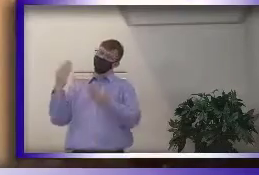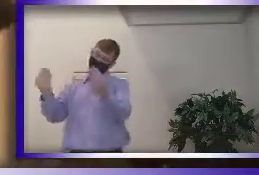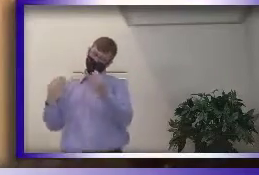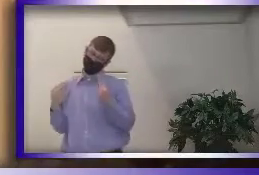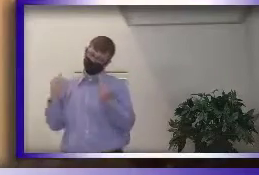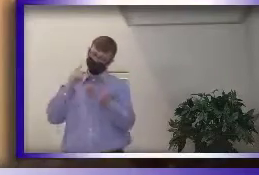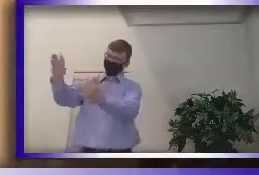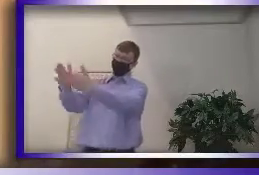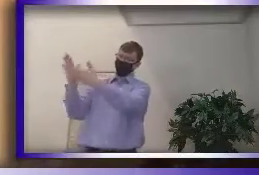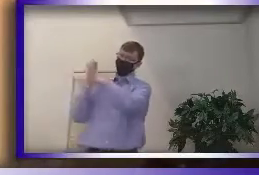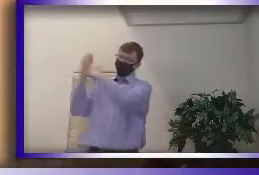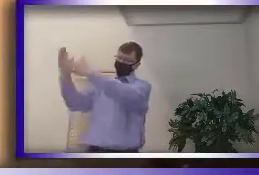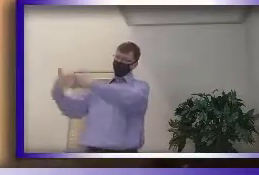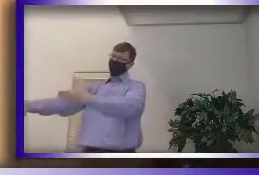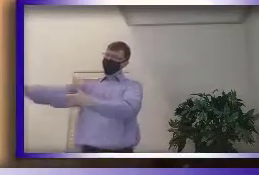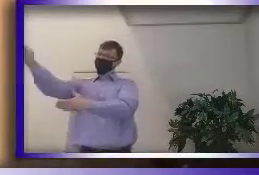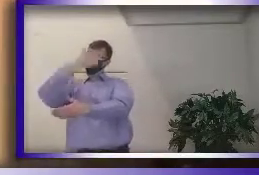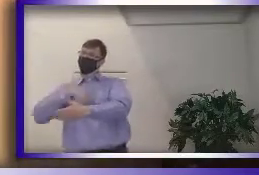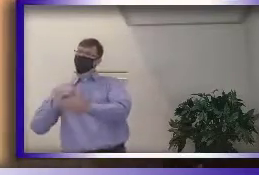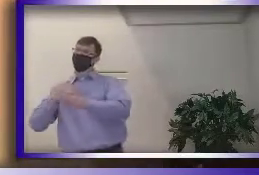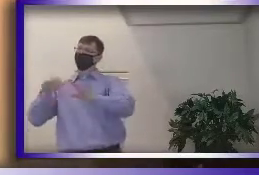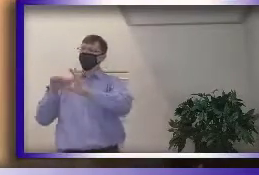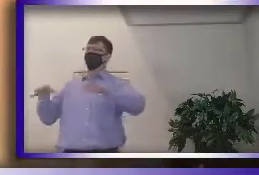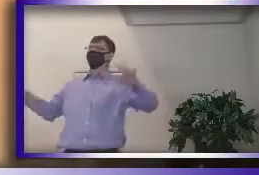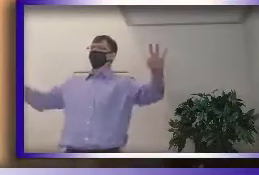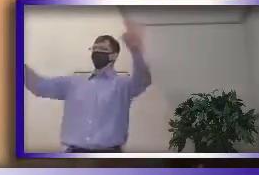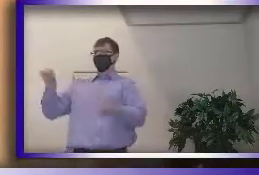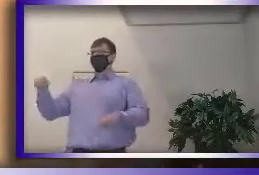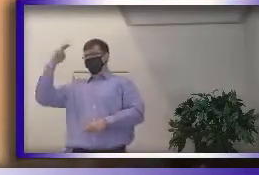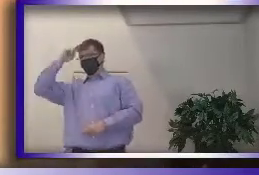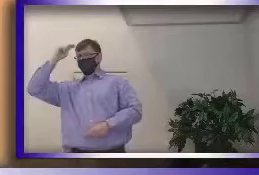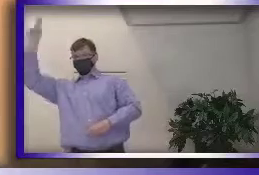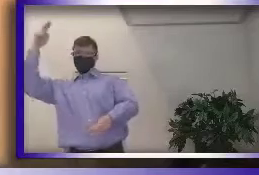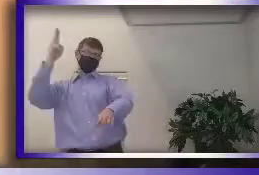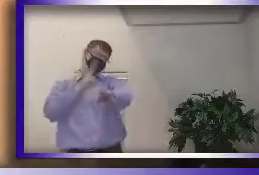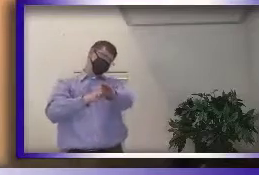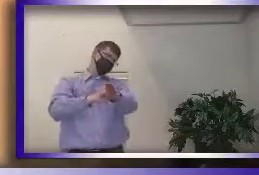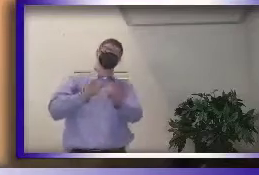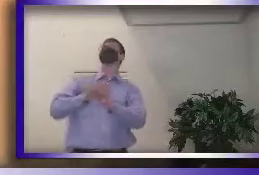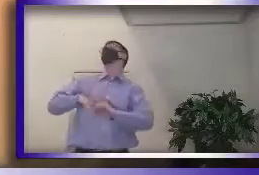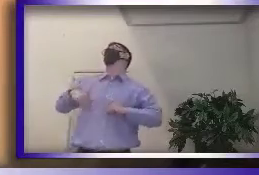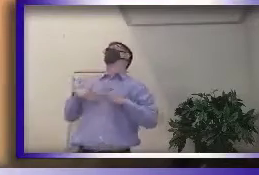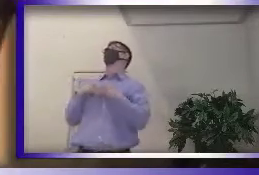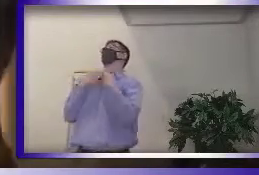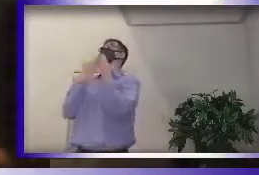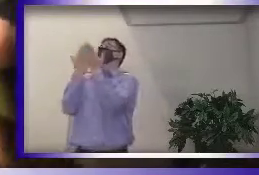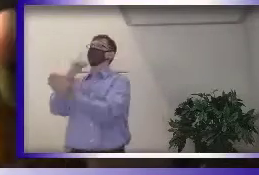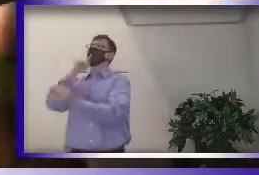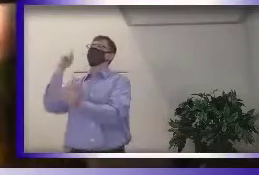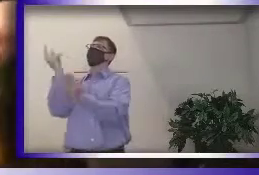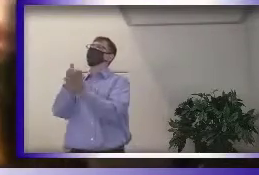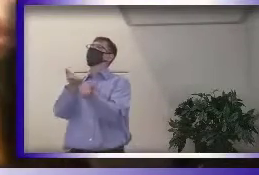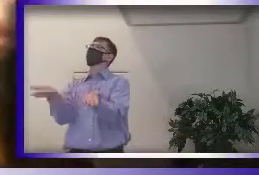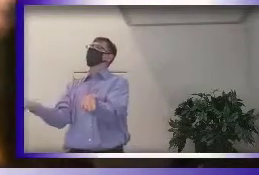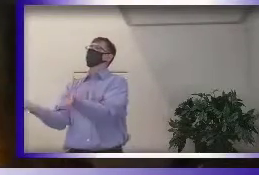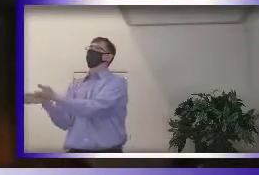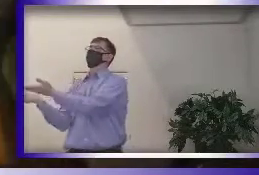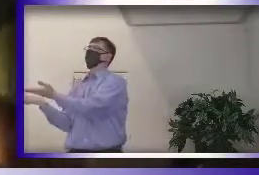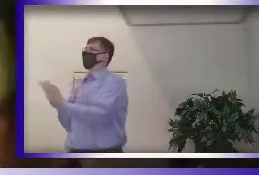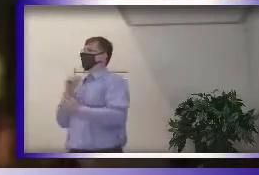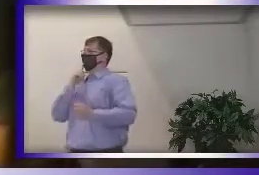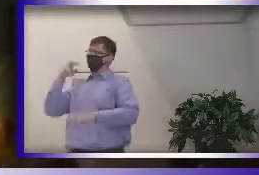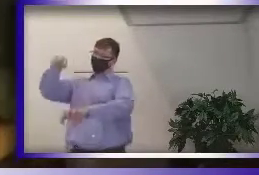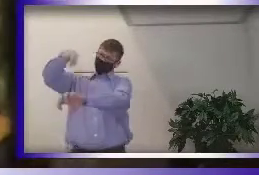I share in their nature, I understand why education is hugely important to me.